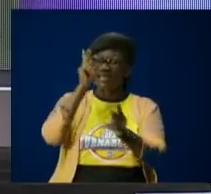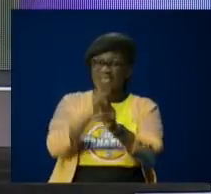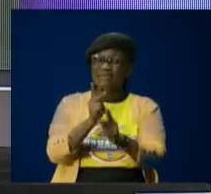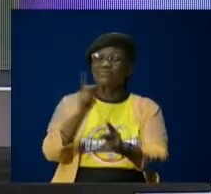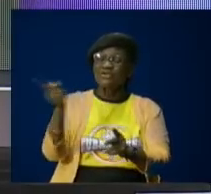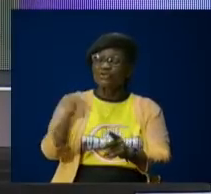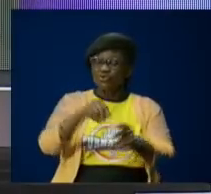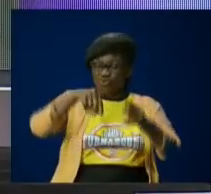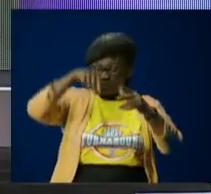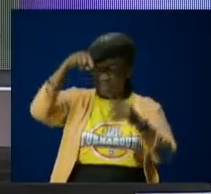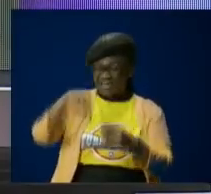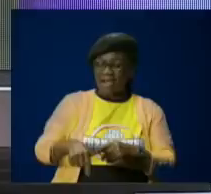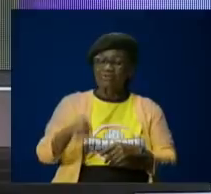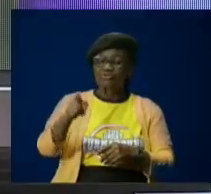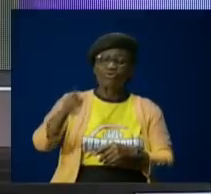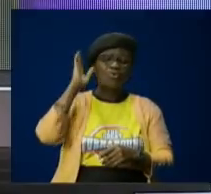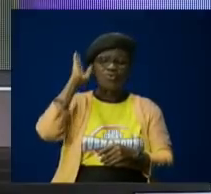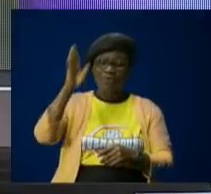them.